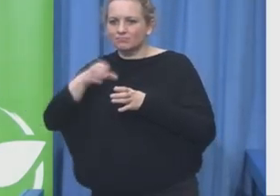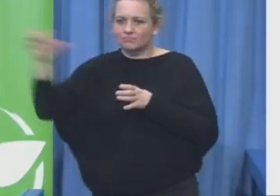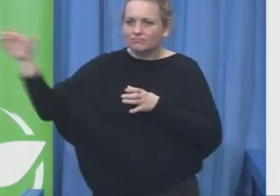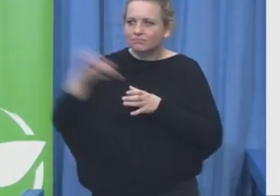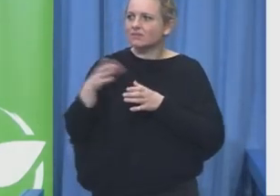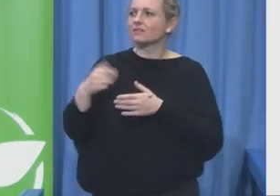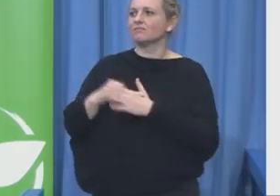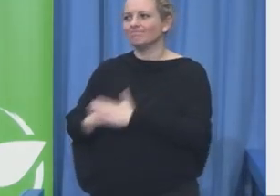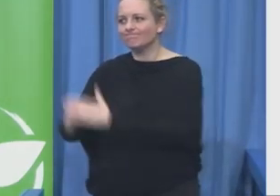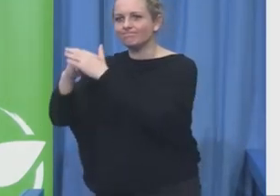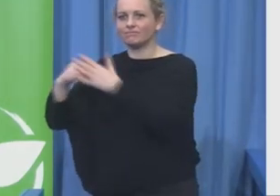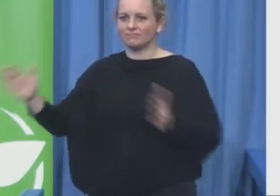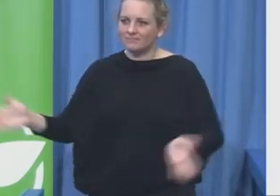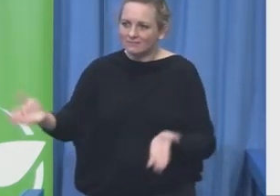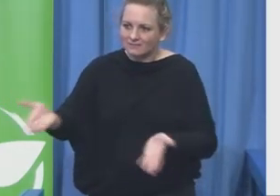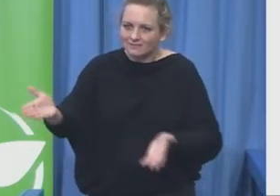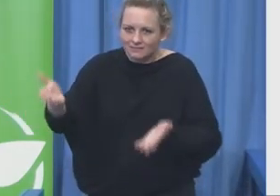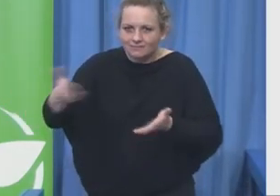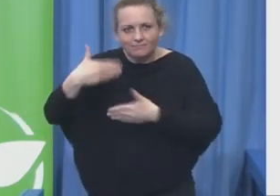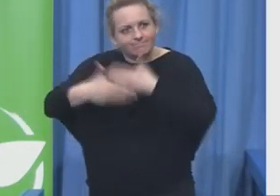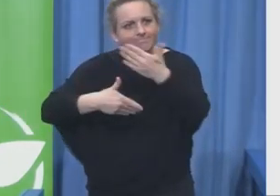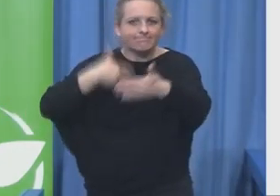accessibility barriers. And